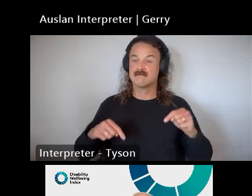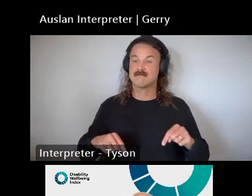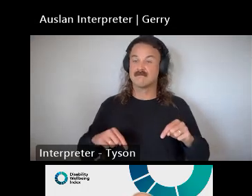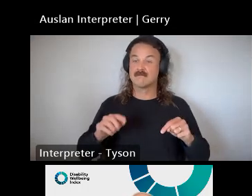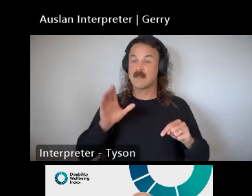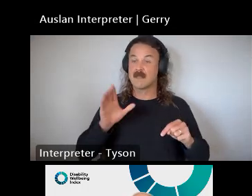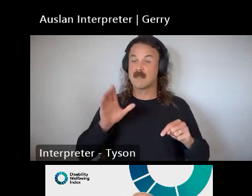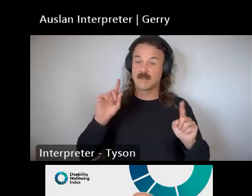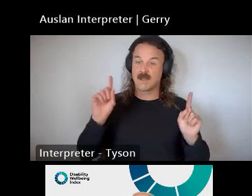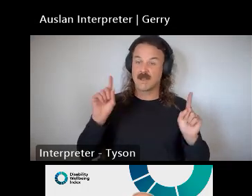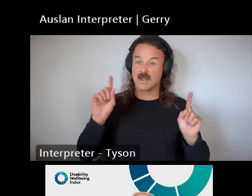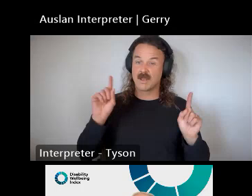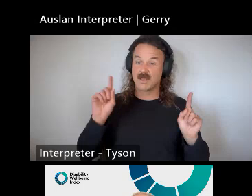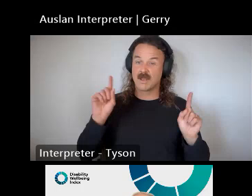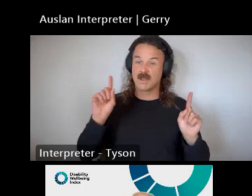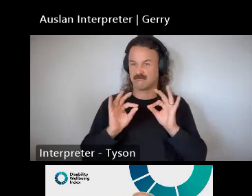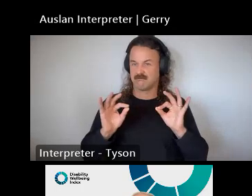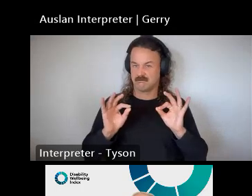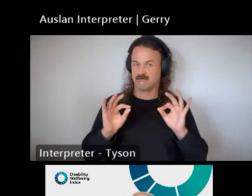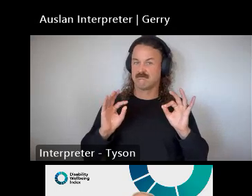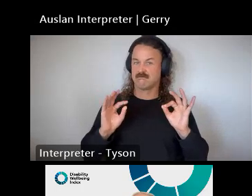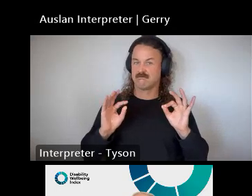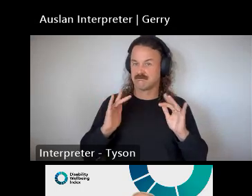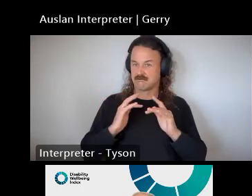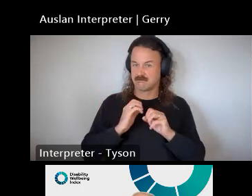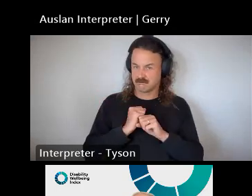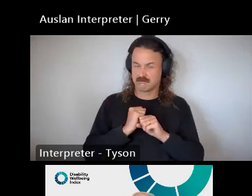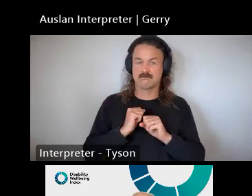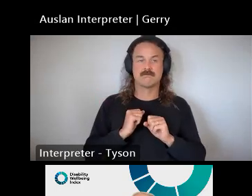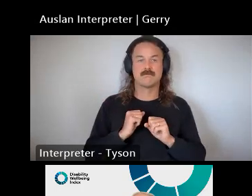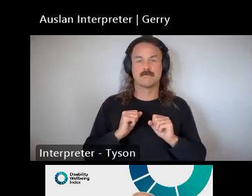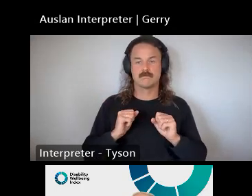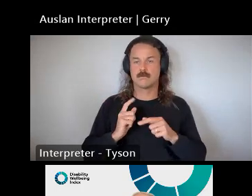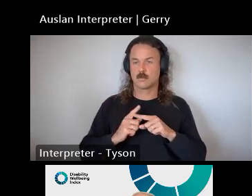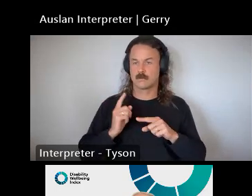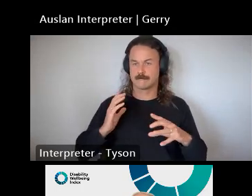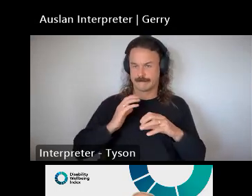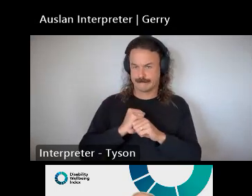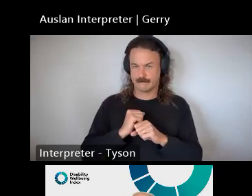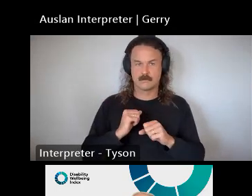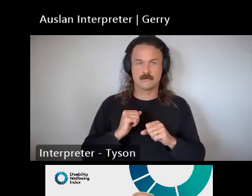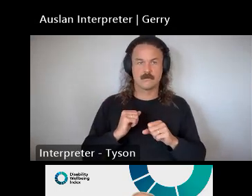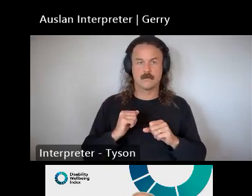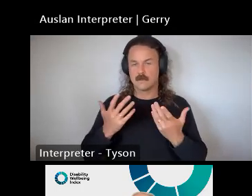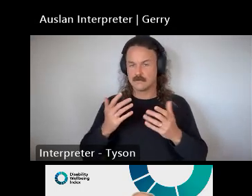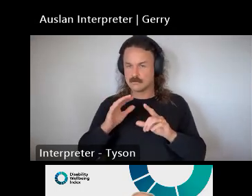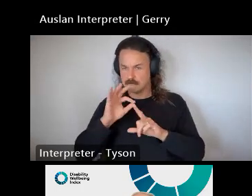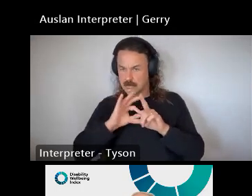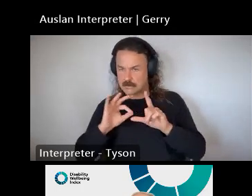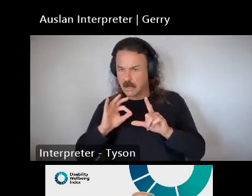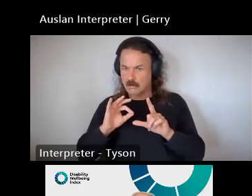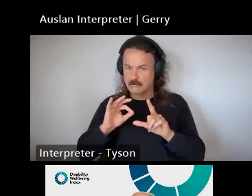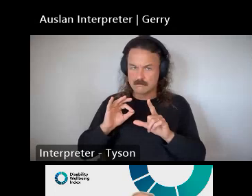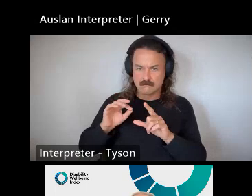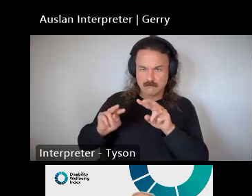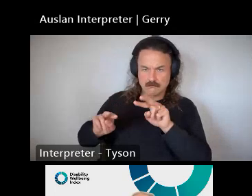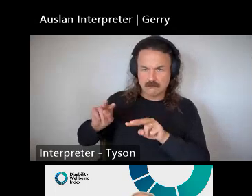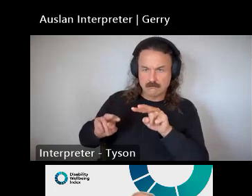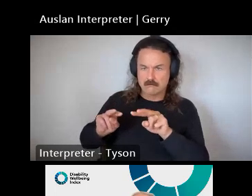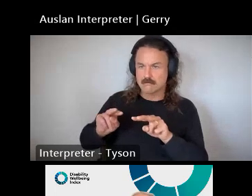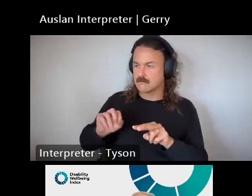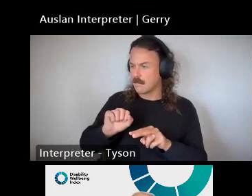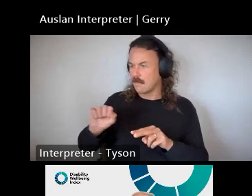presentation part. So I suppose just in summary, I suppose measuring and monitoring outcomes that matter for people with disability is critical to help us improve